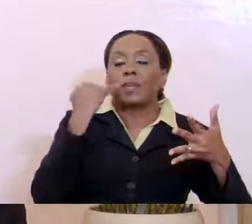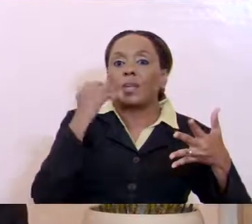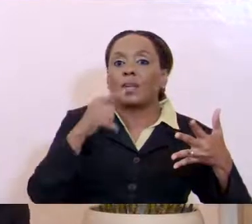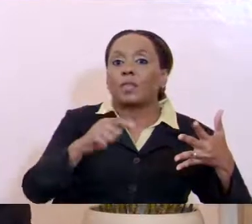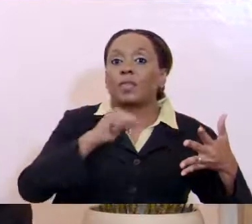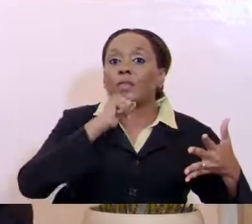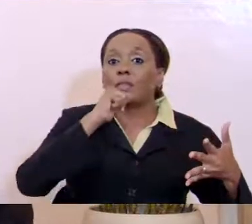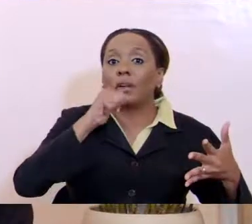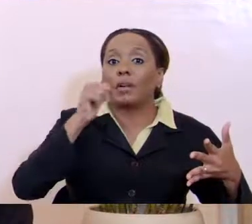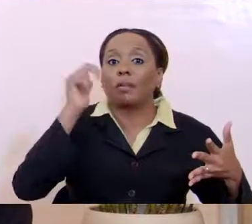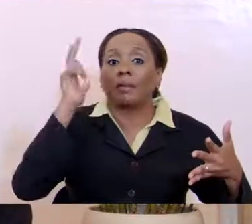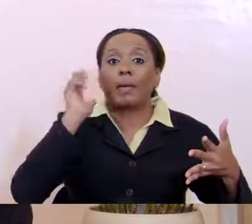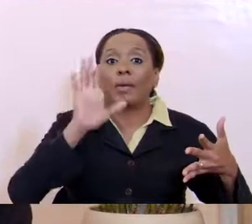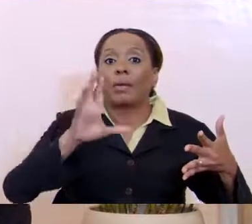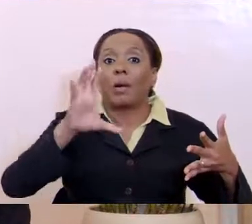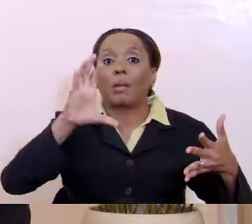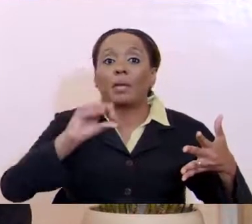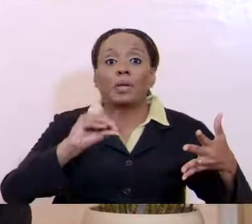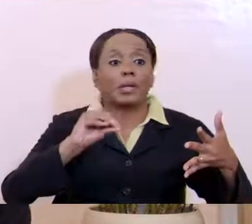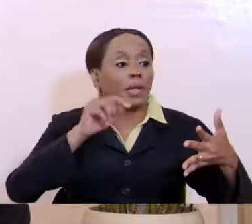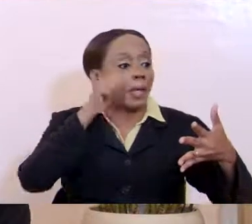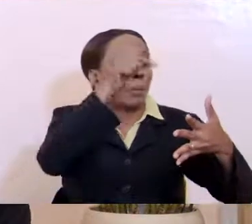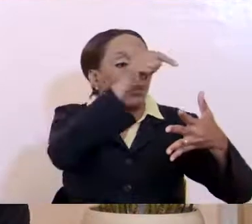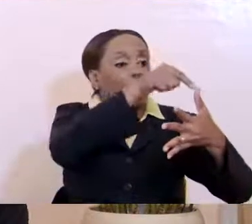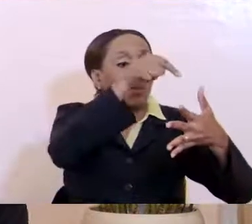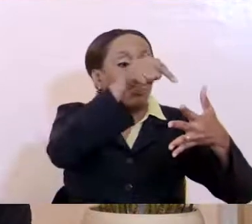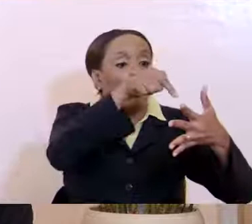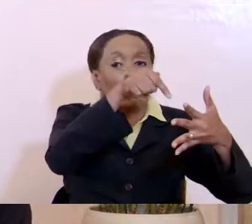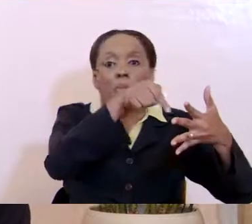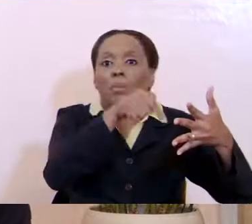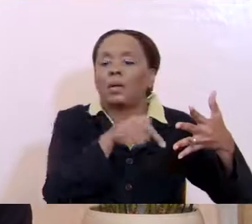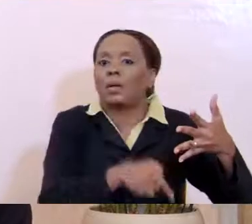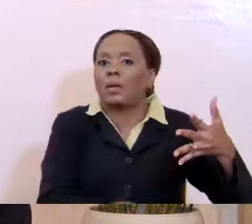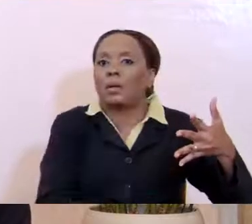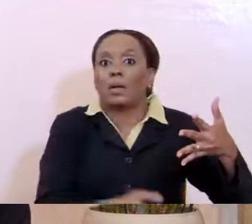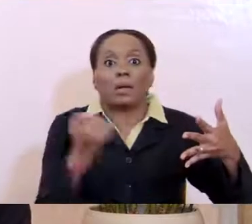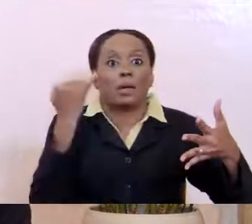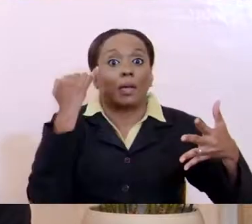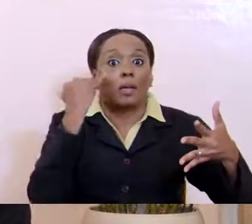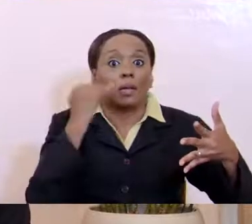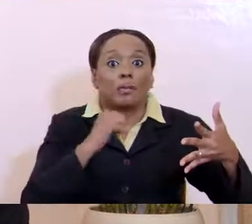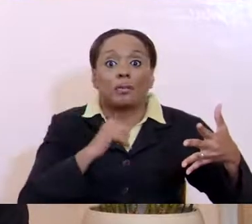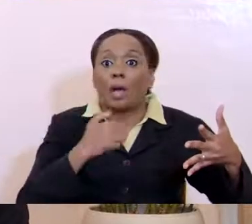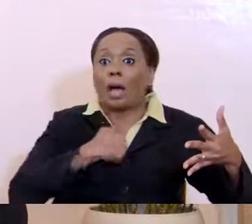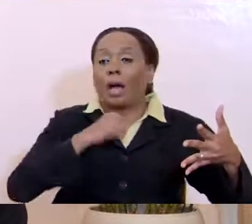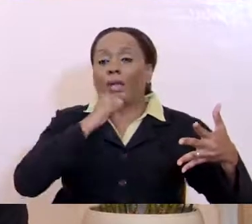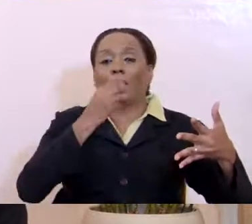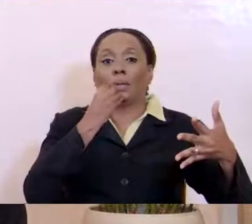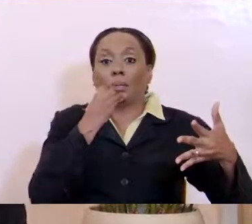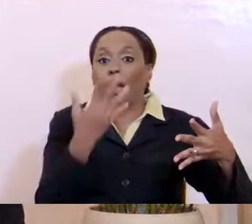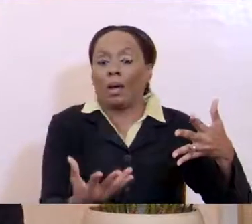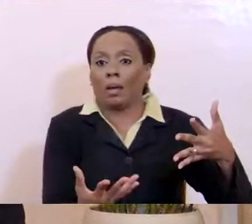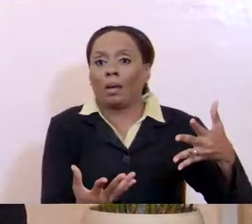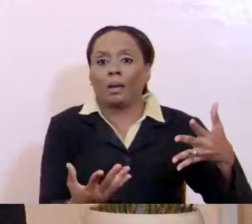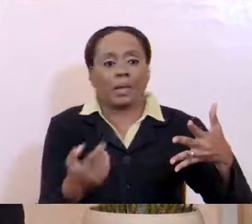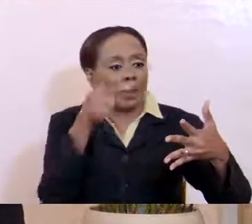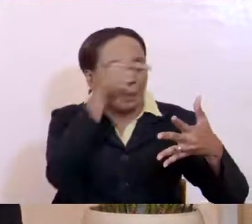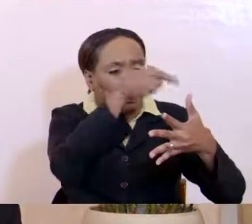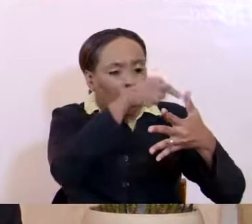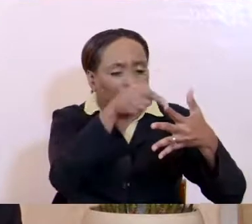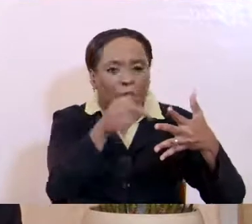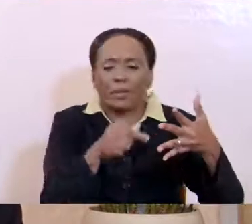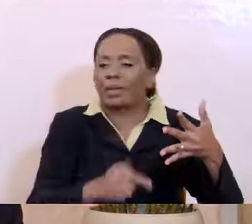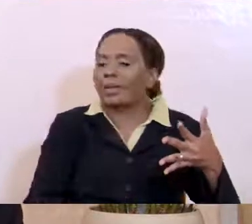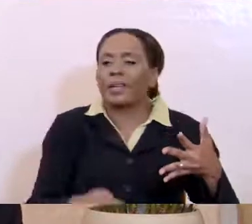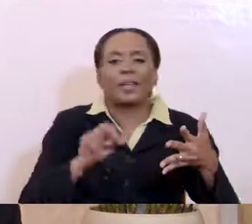heard your area of business mentioned here, if you've not heard the particular kind of activity mentioned here, then you